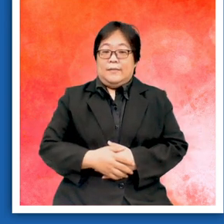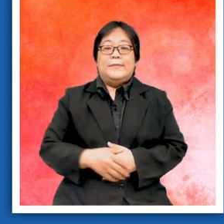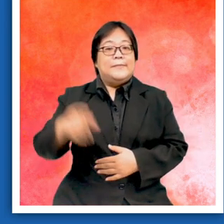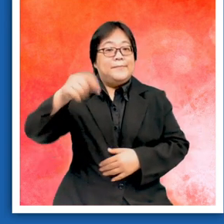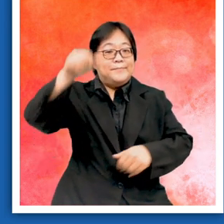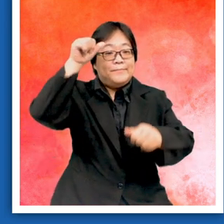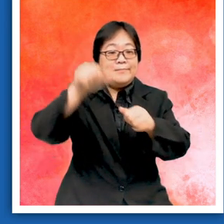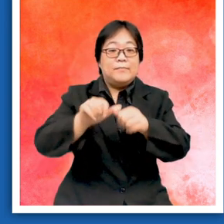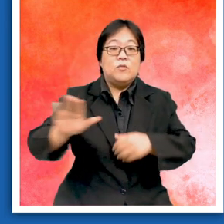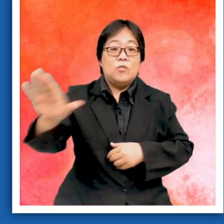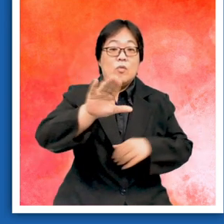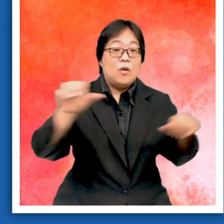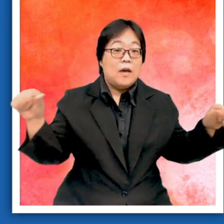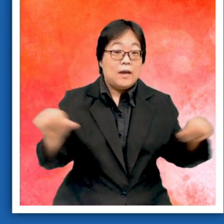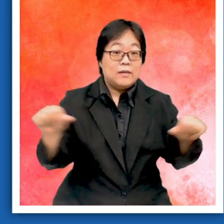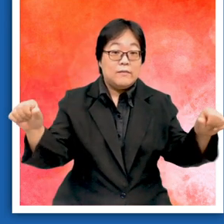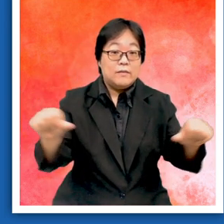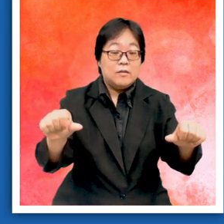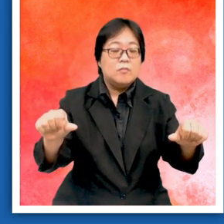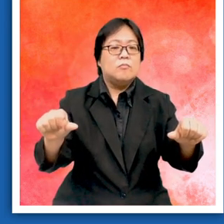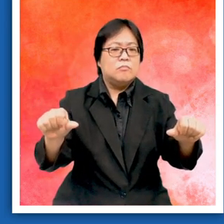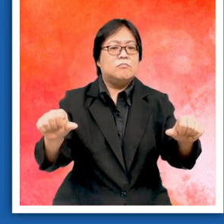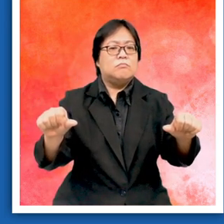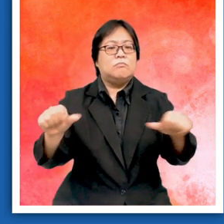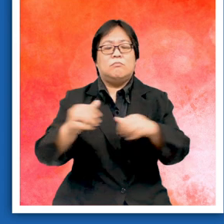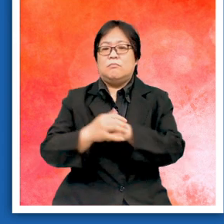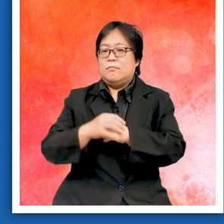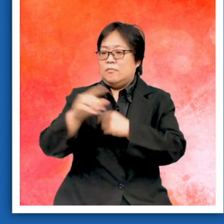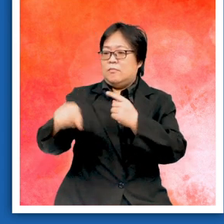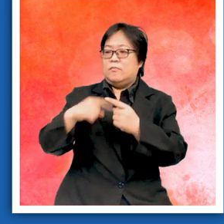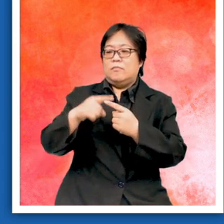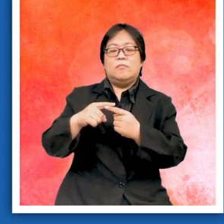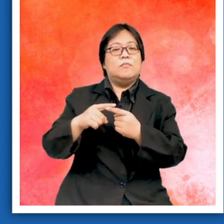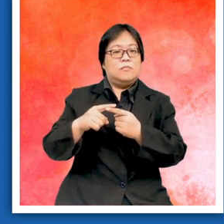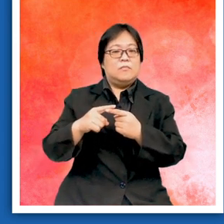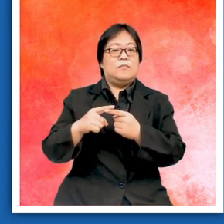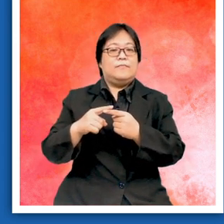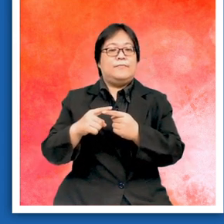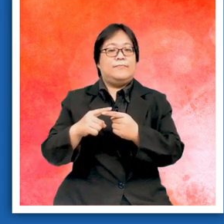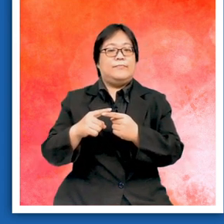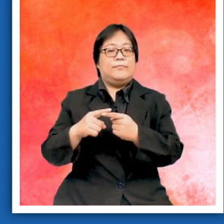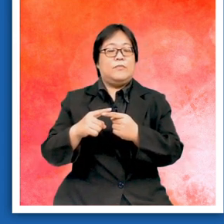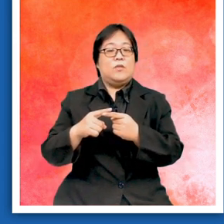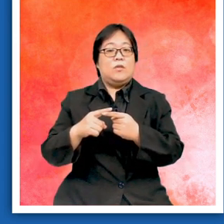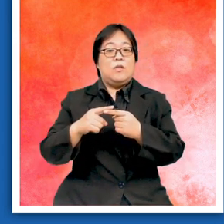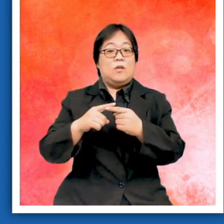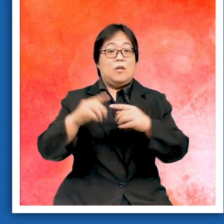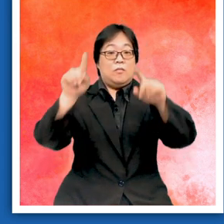So remember your activities while taking up the